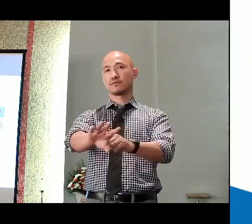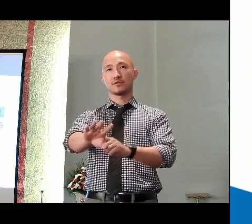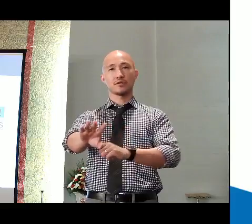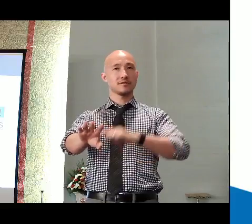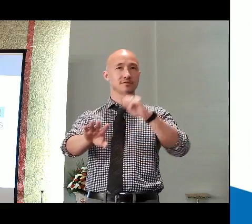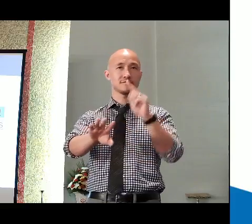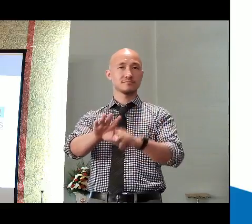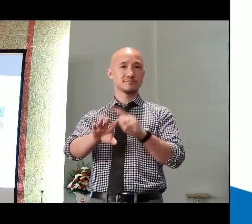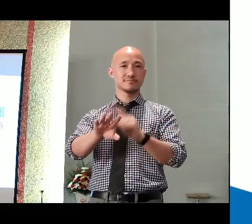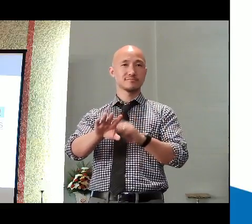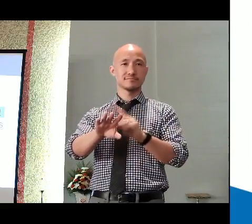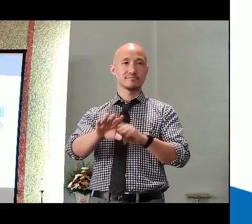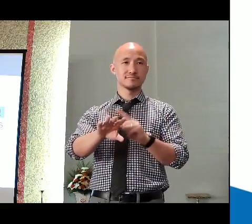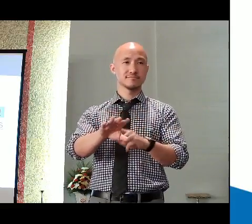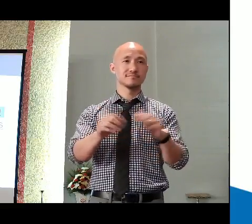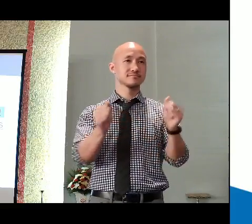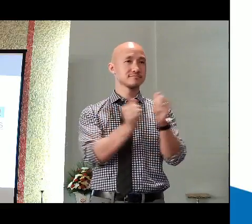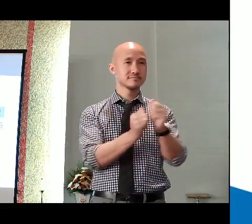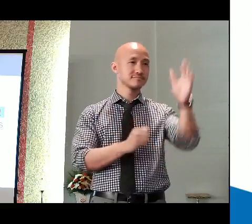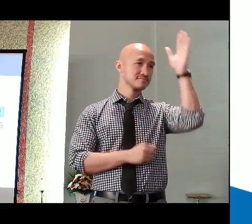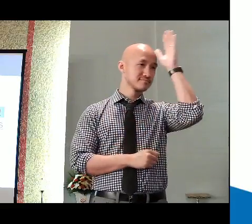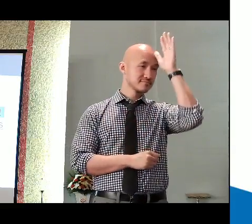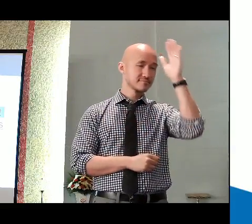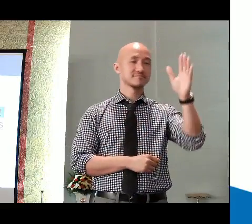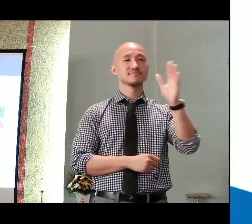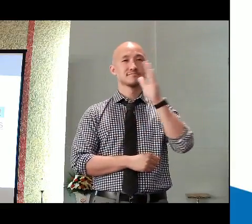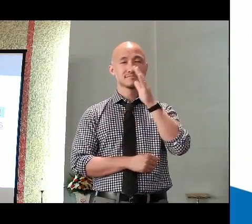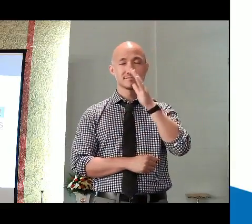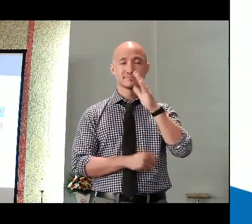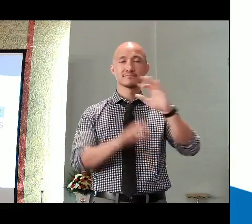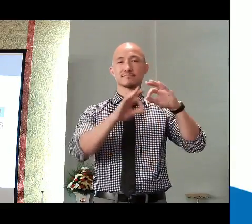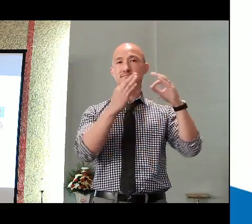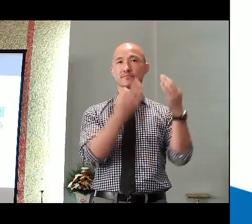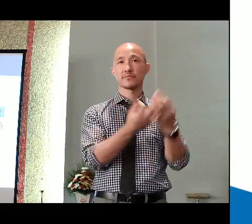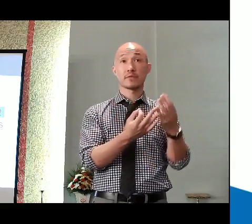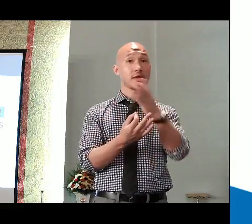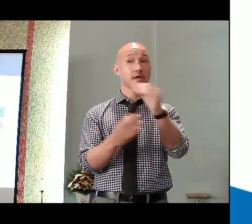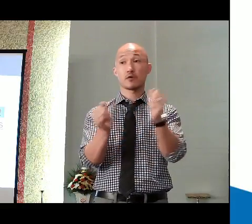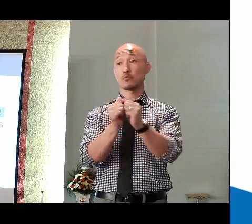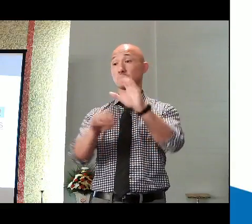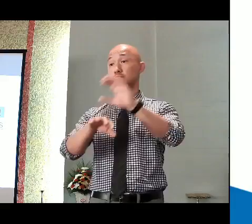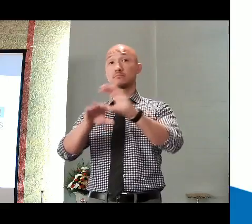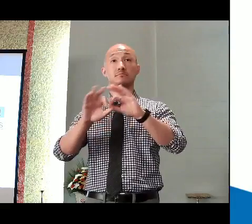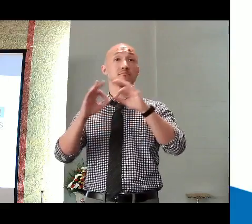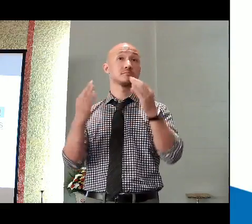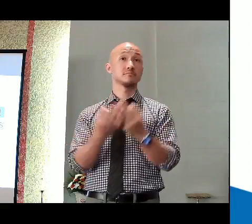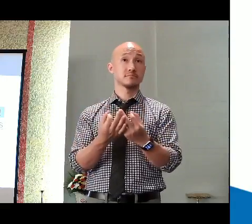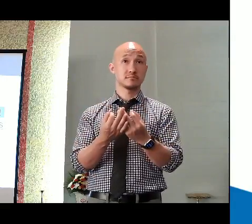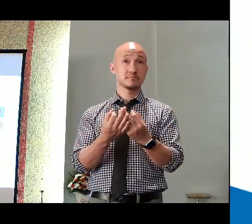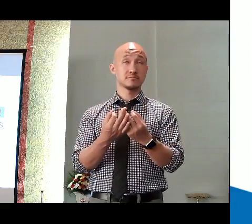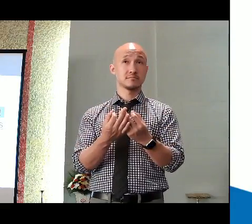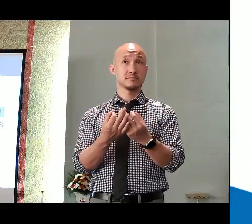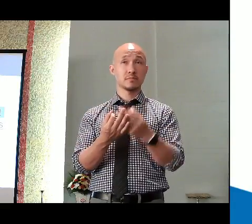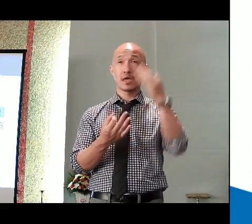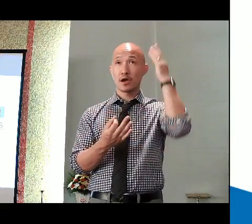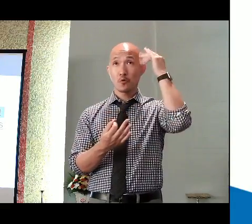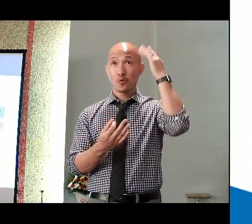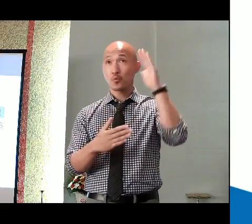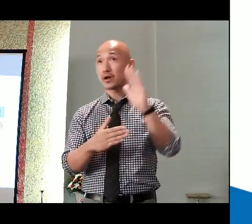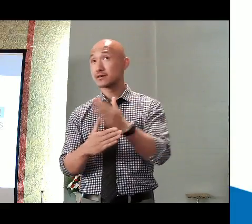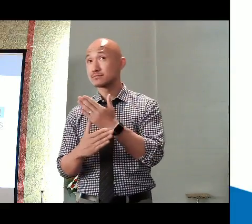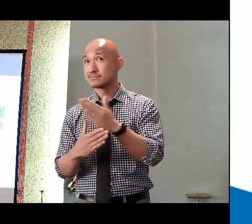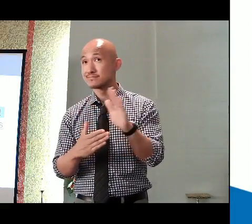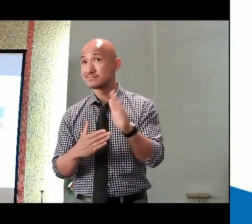alone. We spent a lot of time together with her family and with the church family. And the reason I'm saying this is because this has a lot to